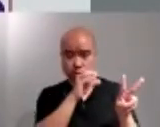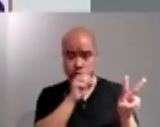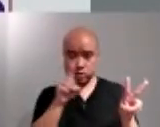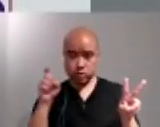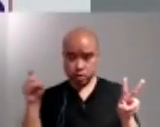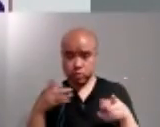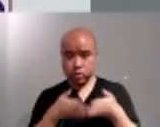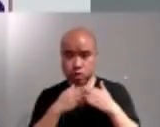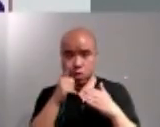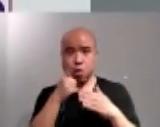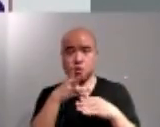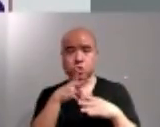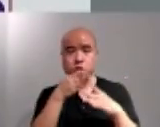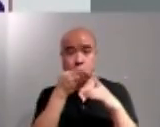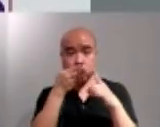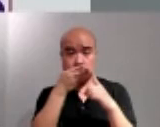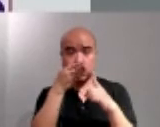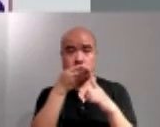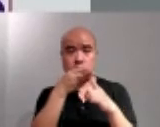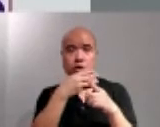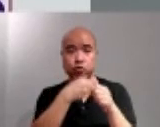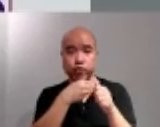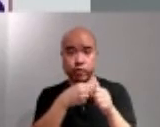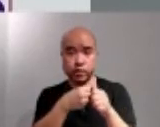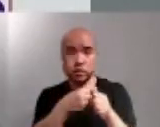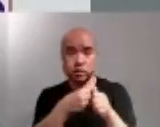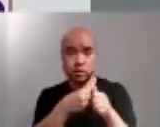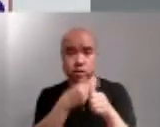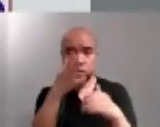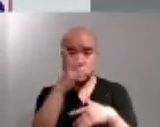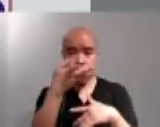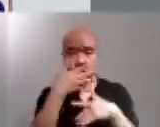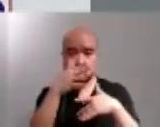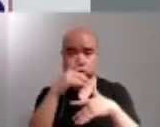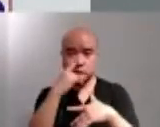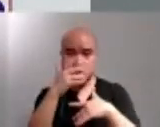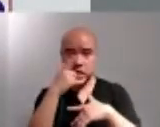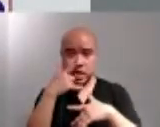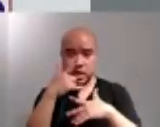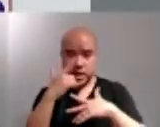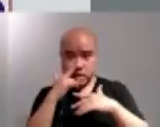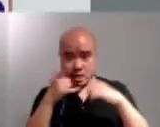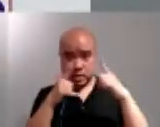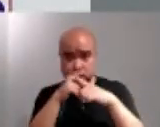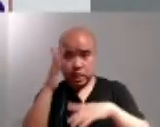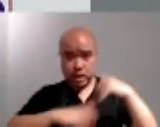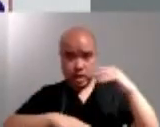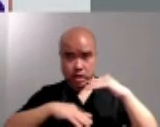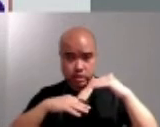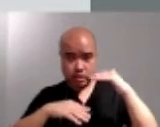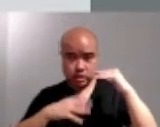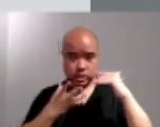2019. This is a picture of our skill set training system. It's kind of